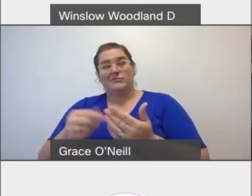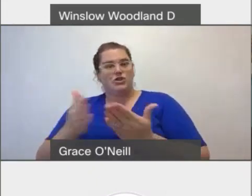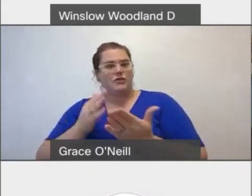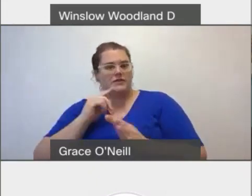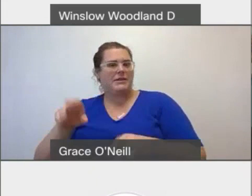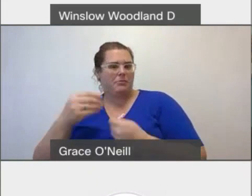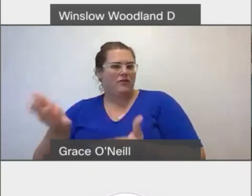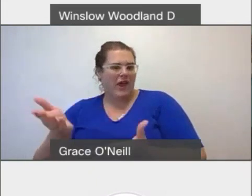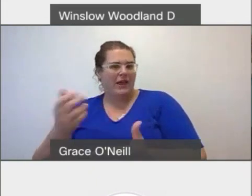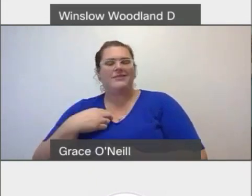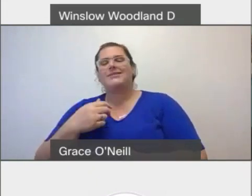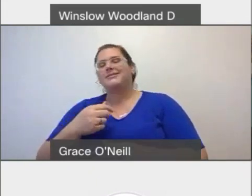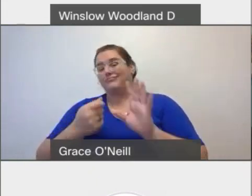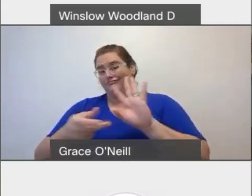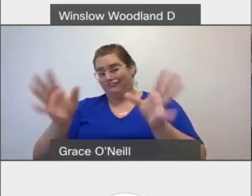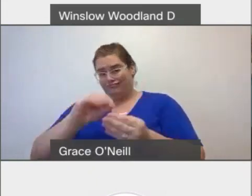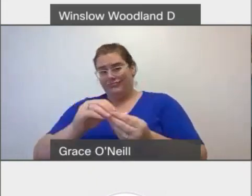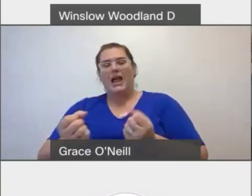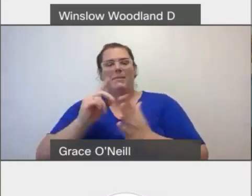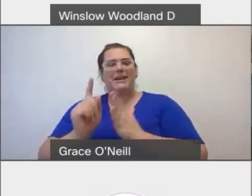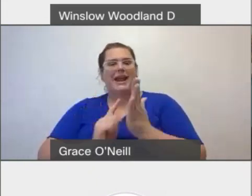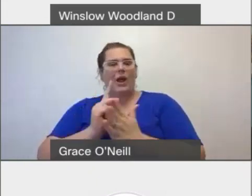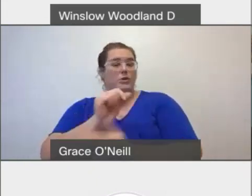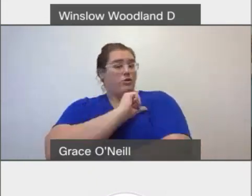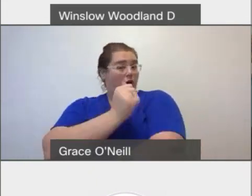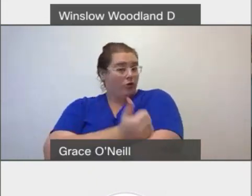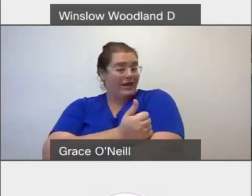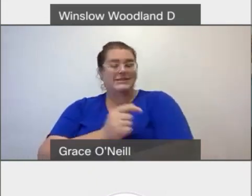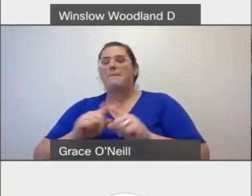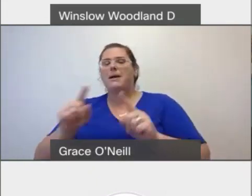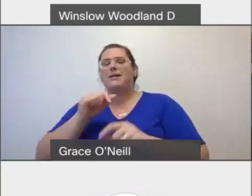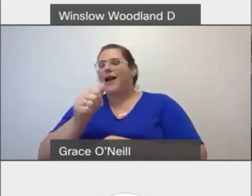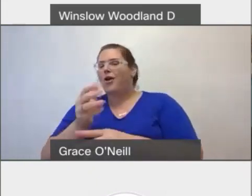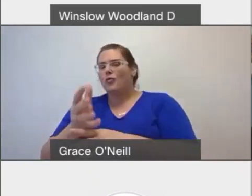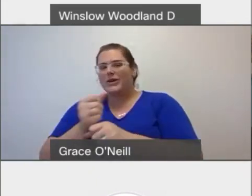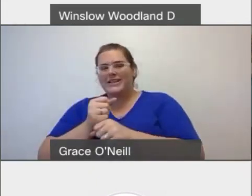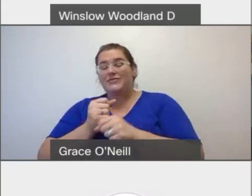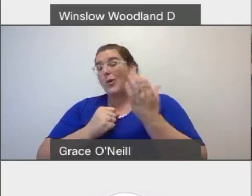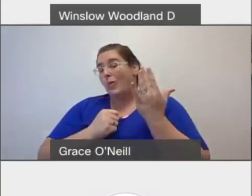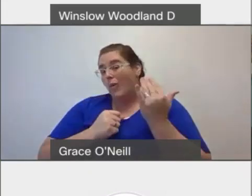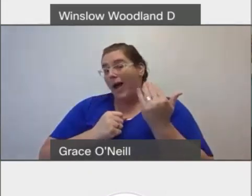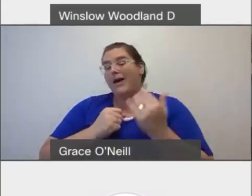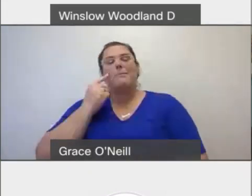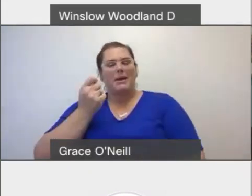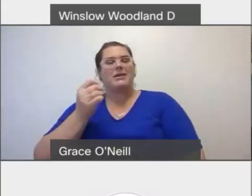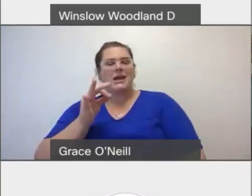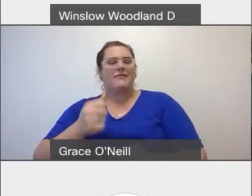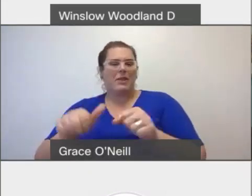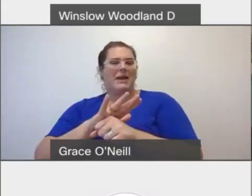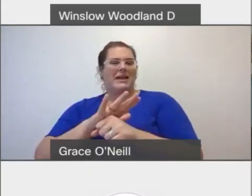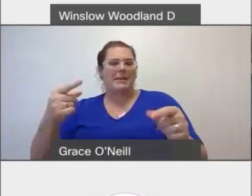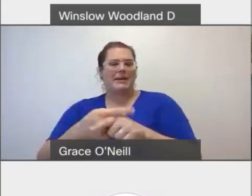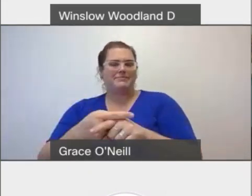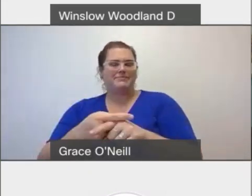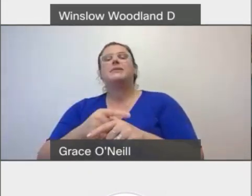were authorized but not received because of the pandemic, a retainer rate is